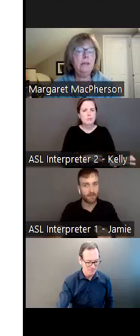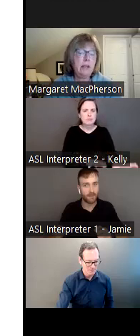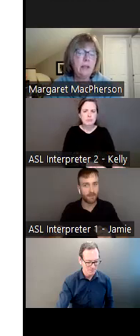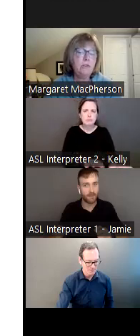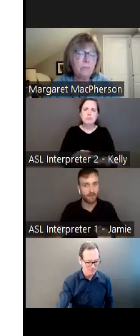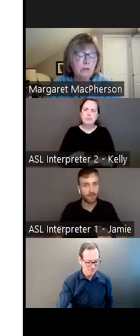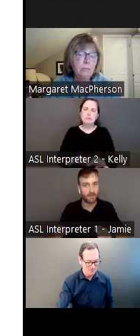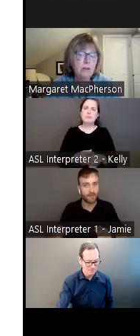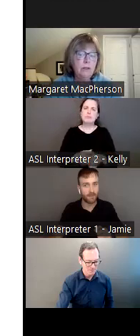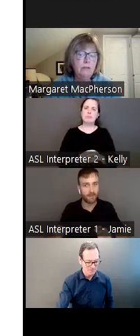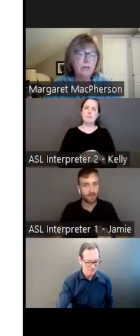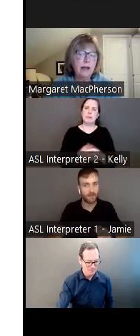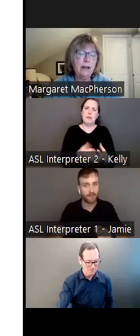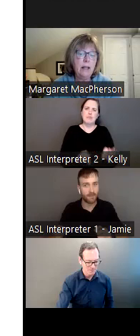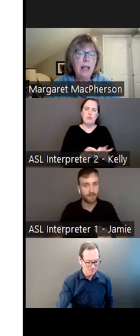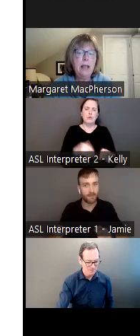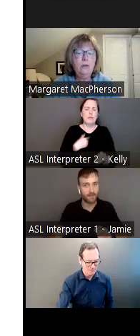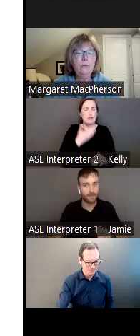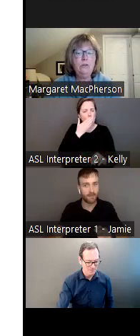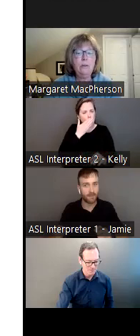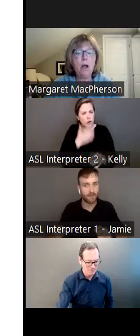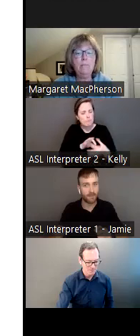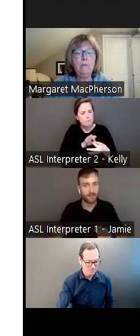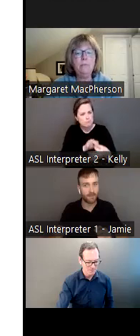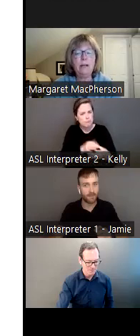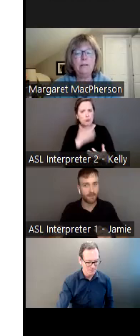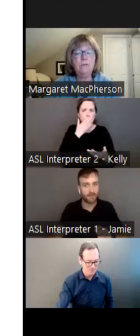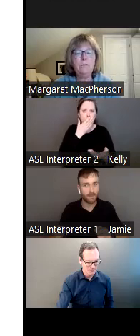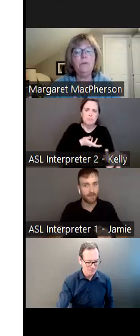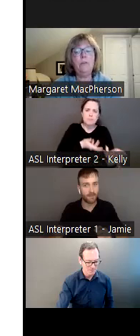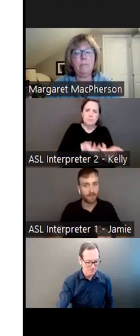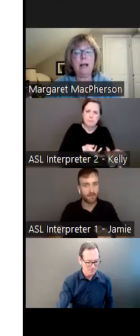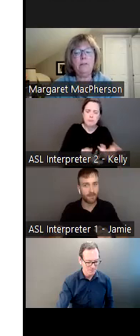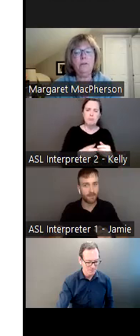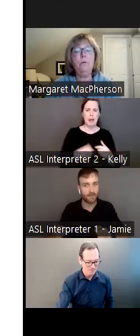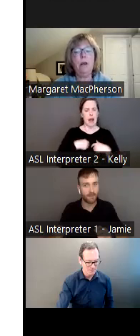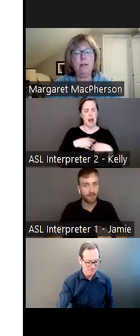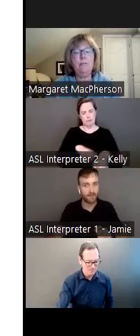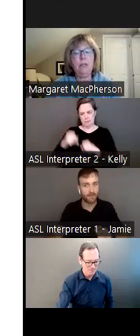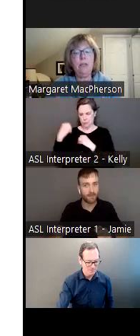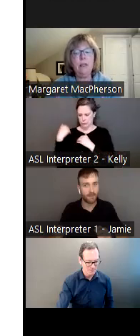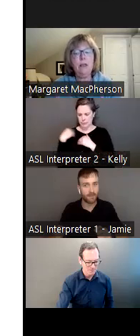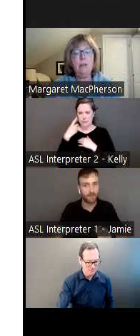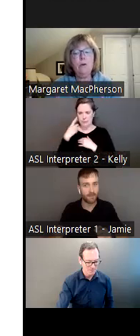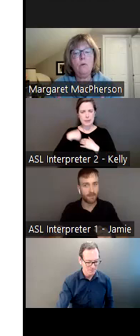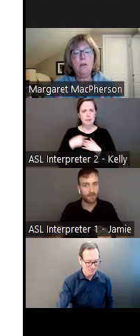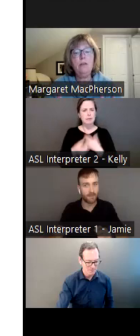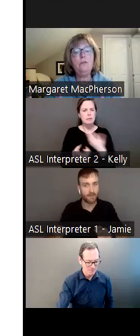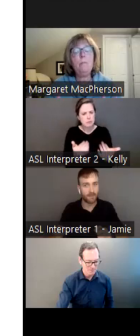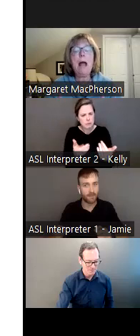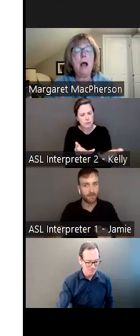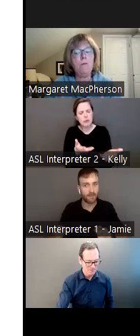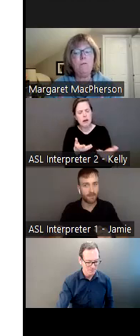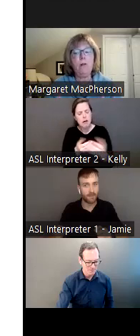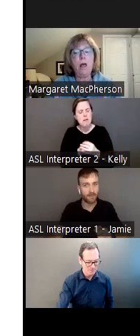intervention, taking responsibility for that, and using my perspective to reflect back to you what I see, these